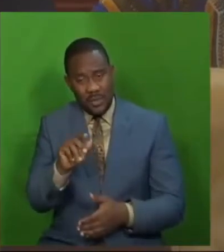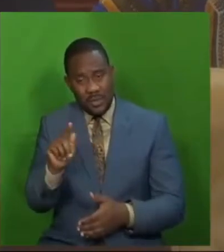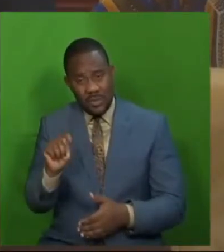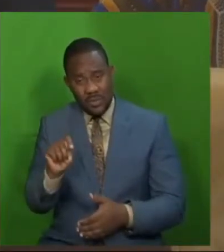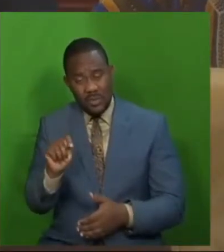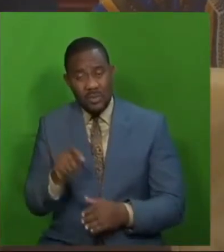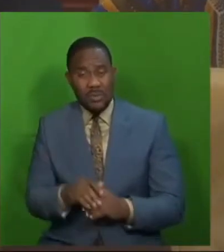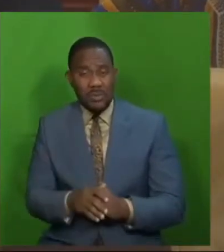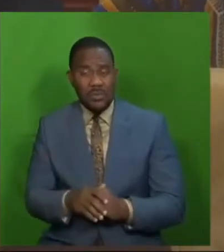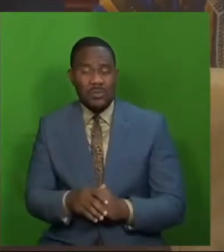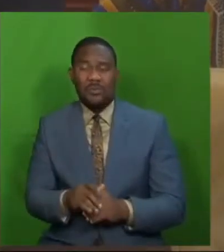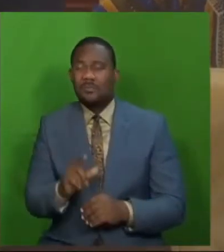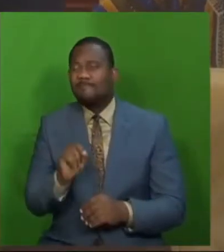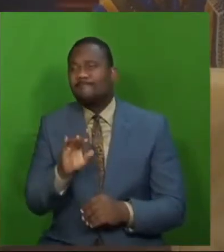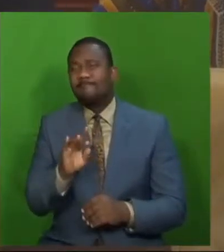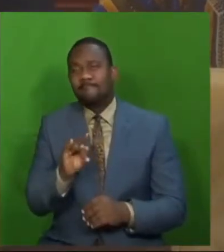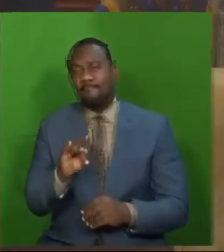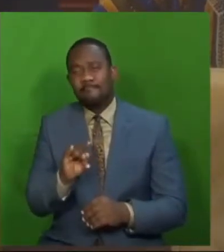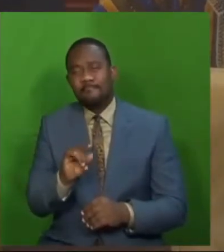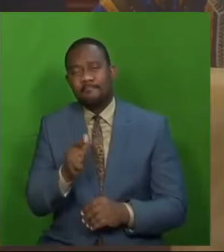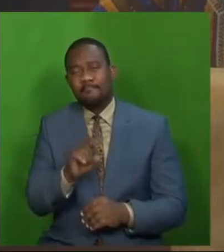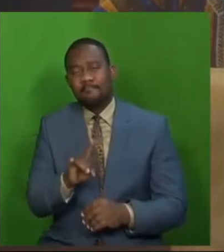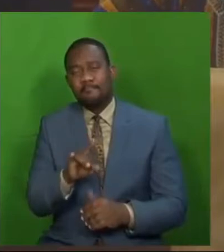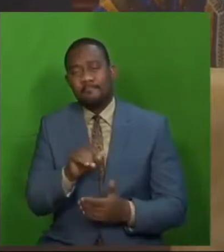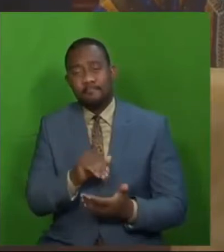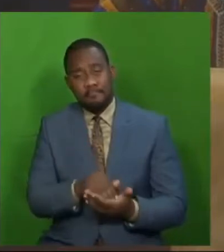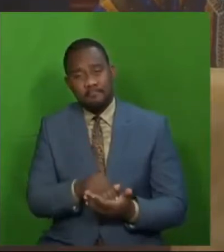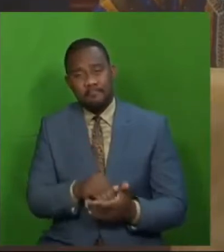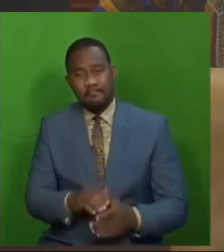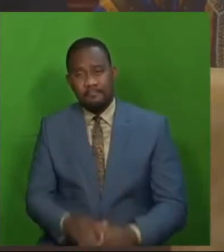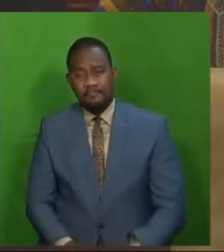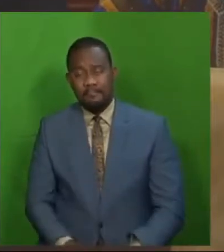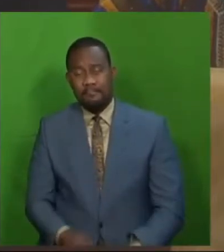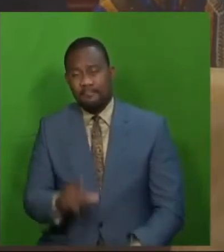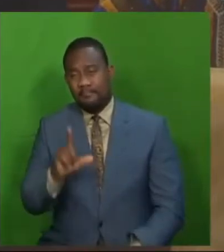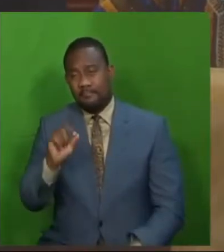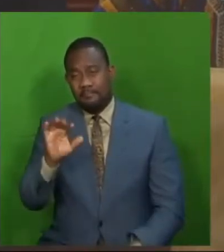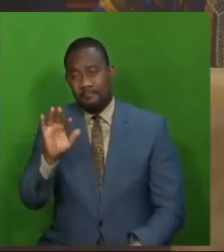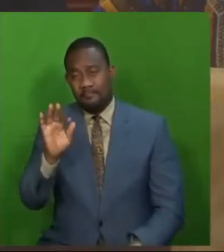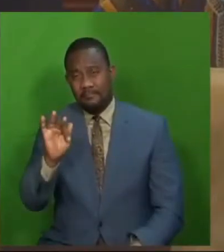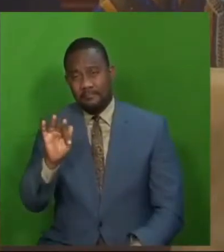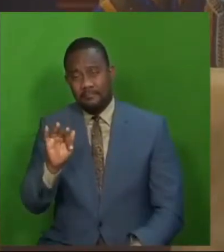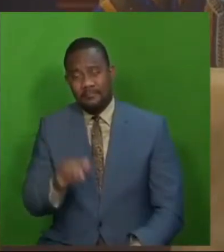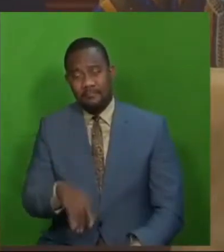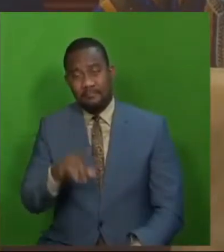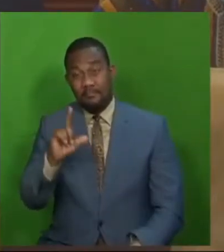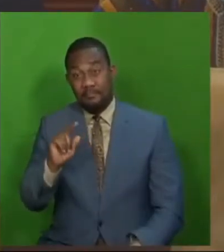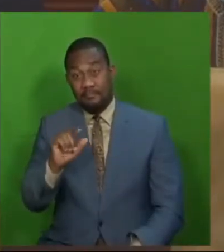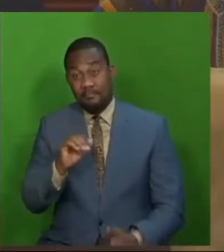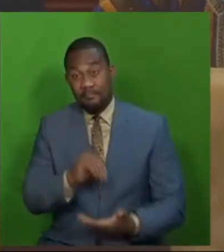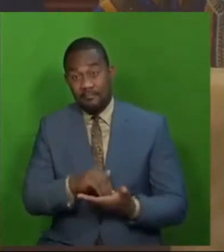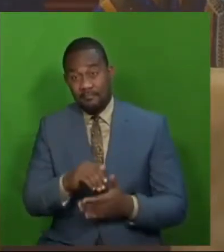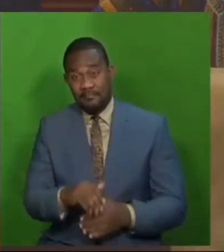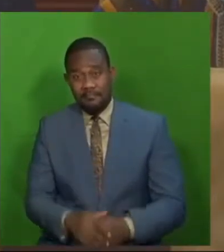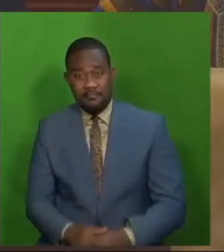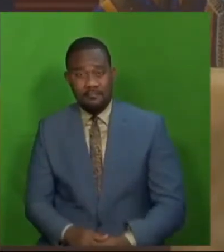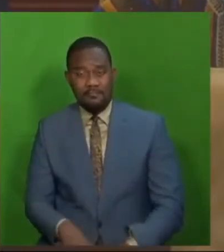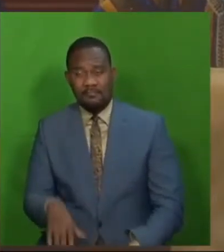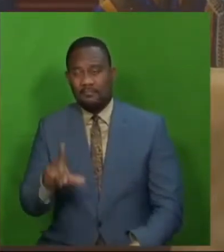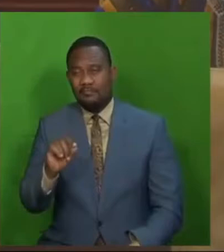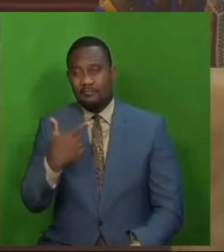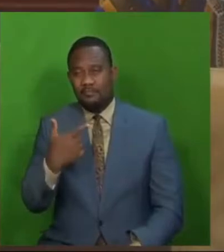did 28,000 metric tons of maize. In 2019, 20,000 metric tons of maize. In